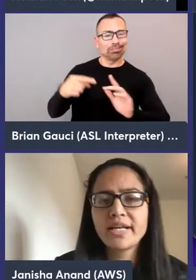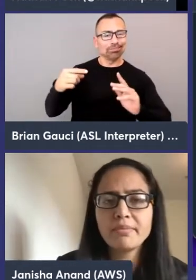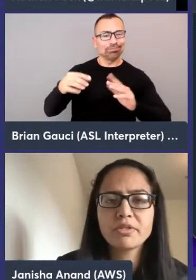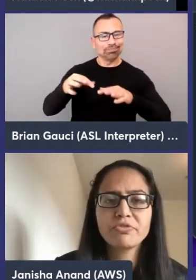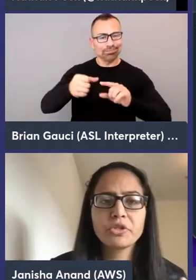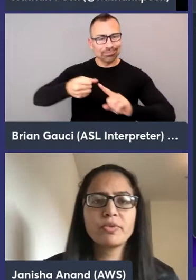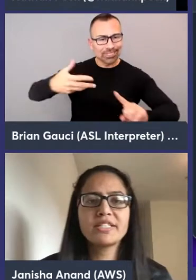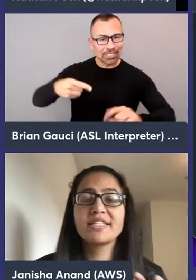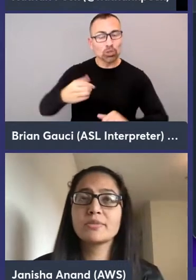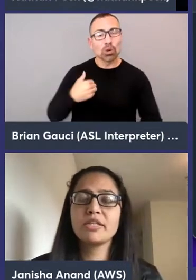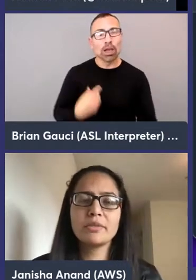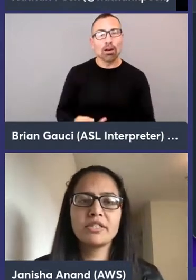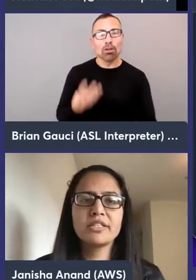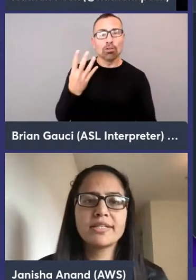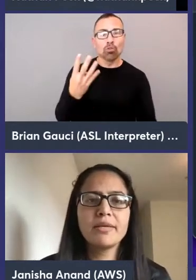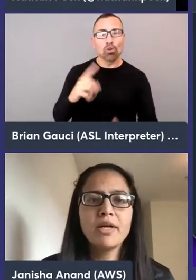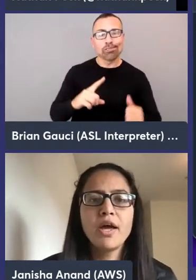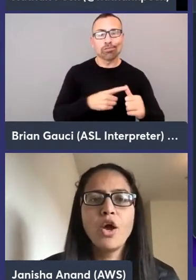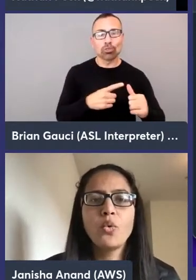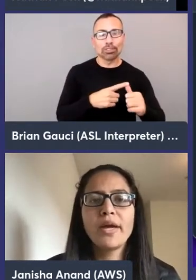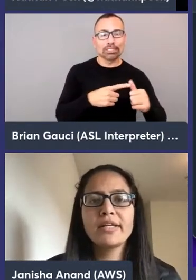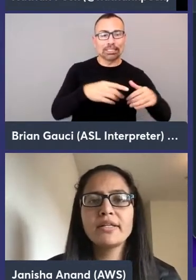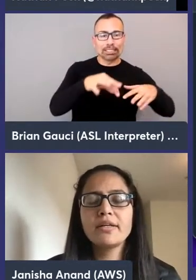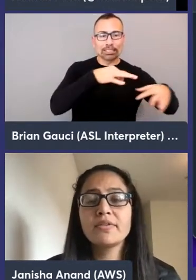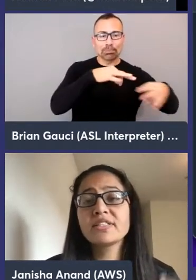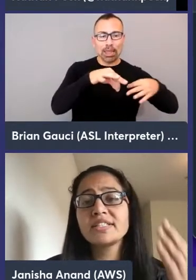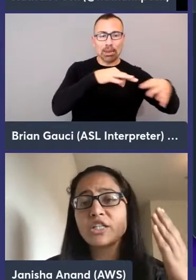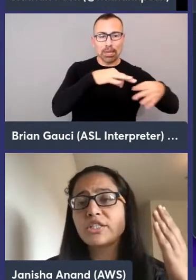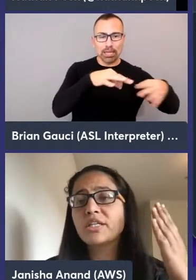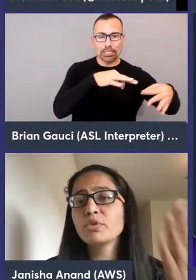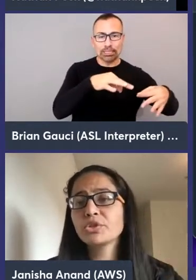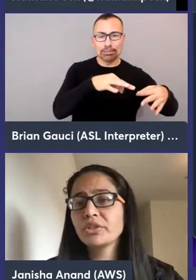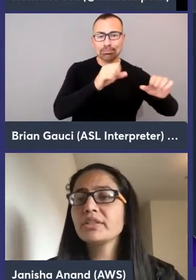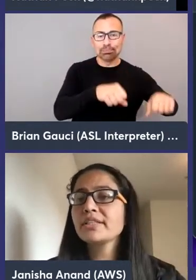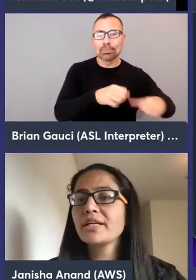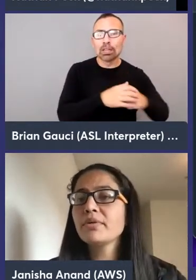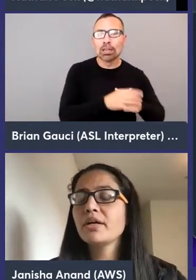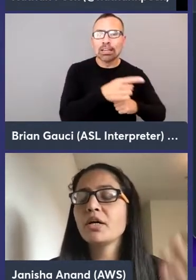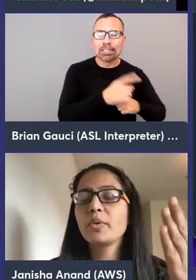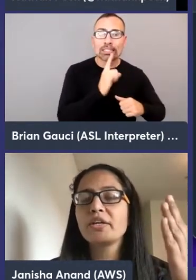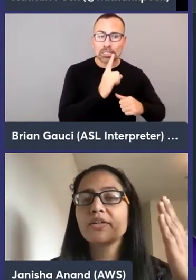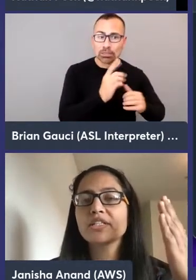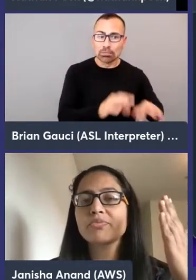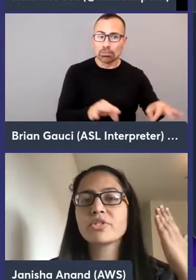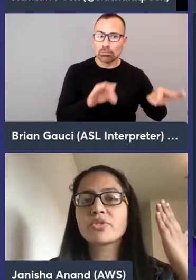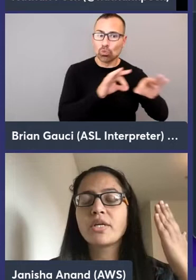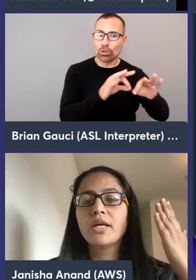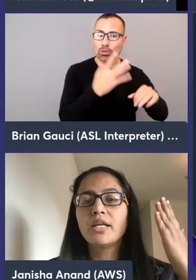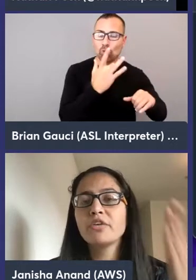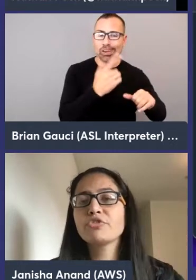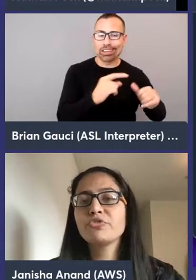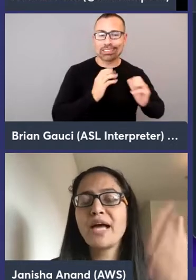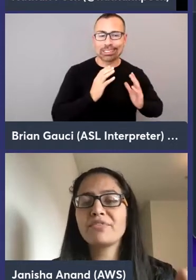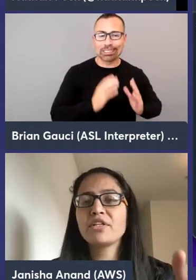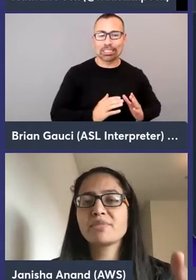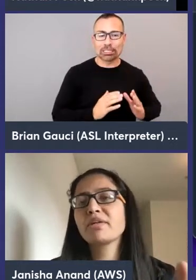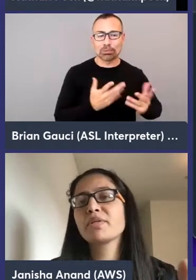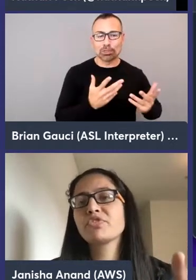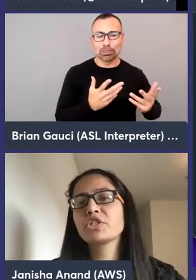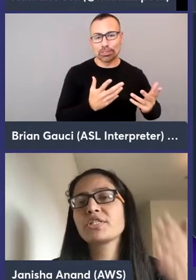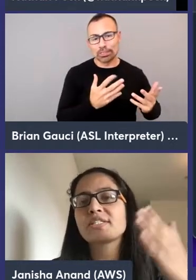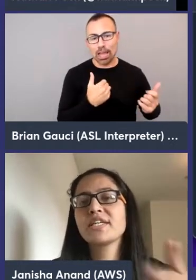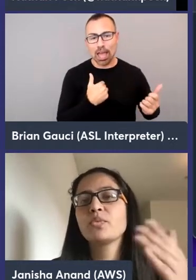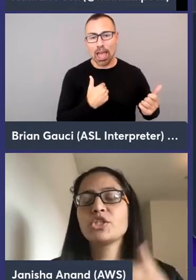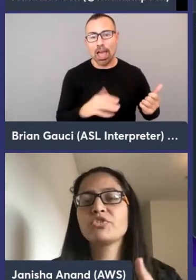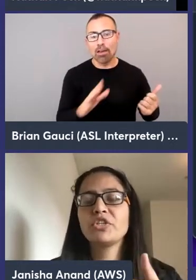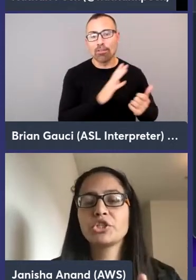4 tabs. The first one is the explainability tab, wherein this is actually the most critical tab, wherein customers love to have their experiment